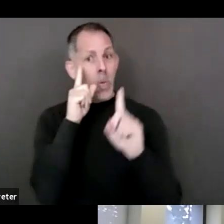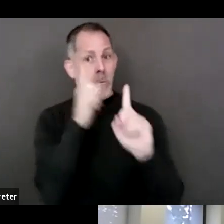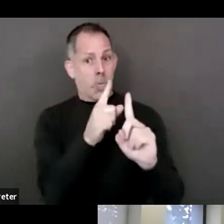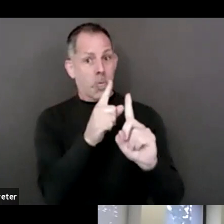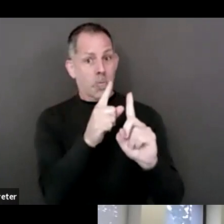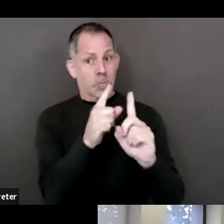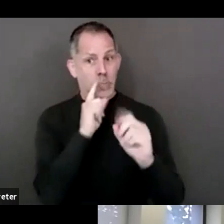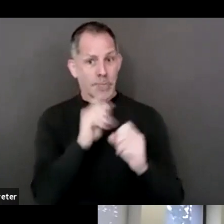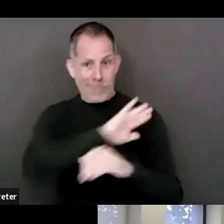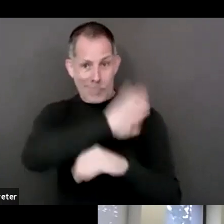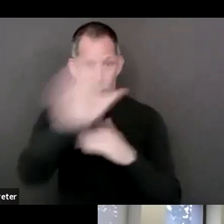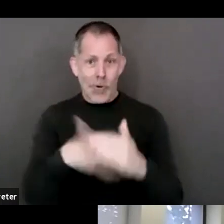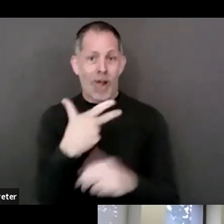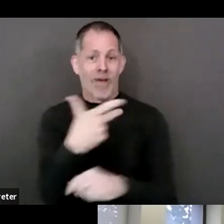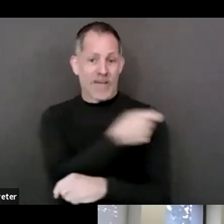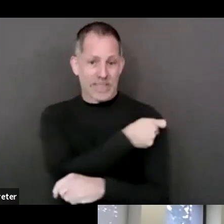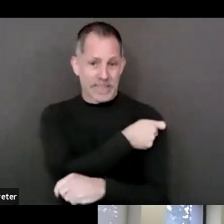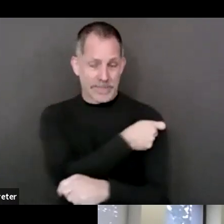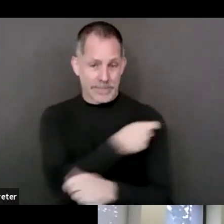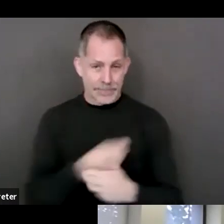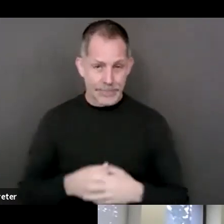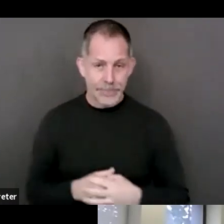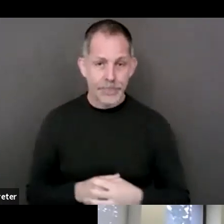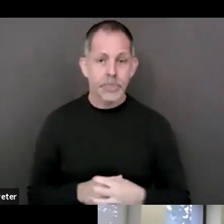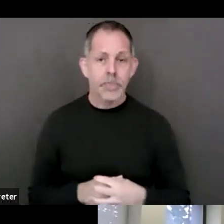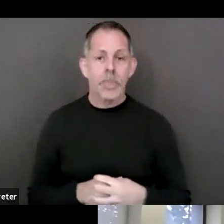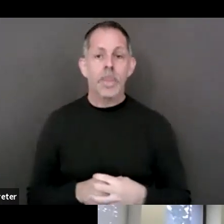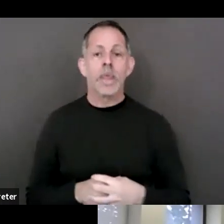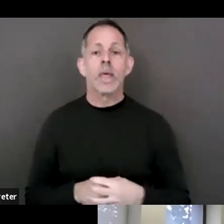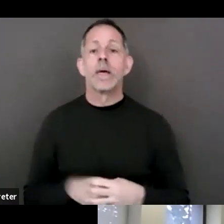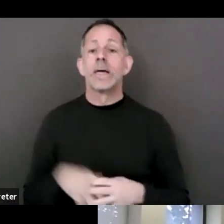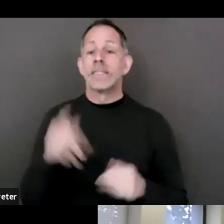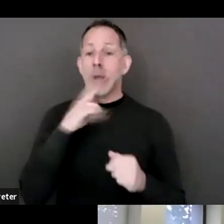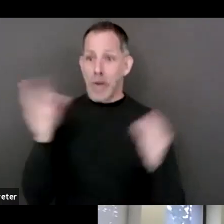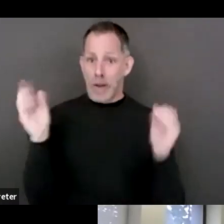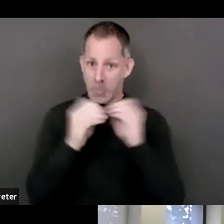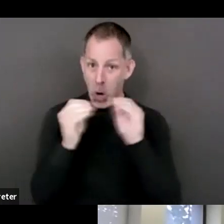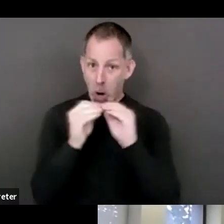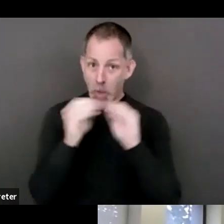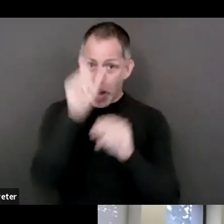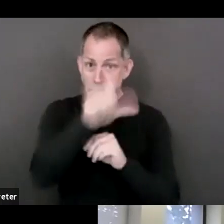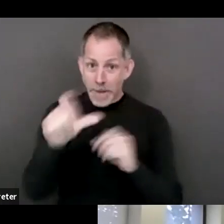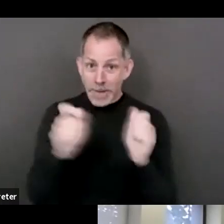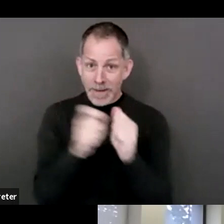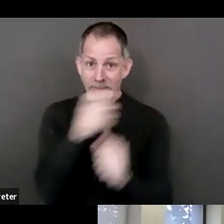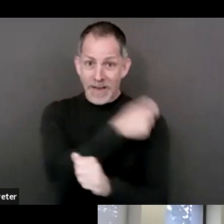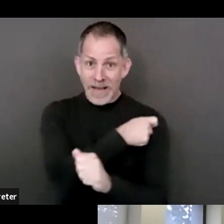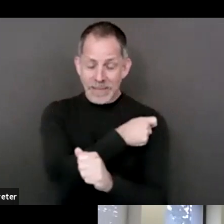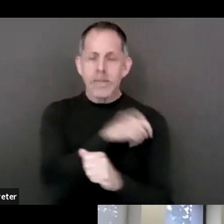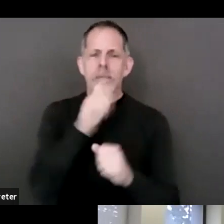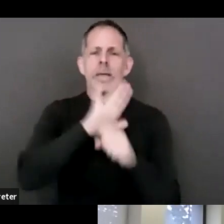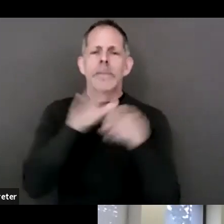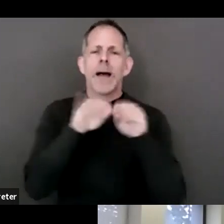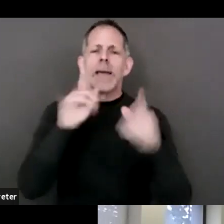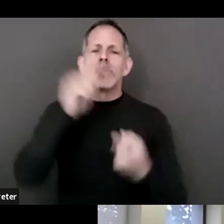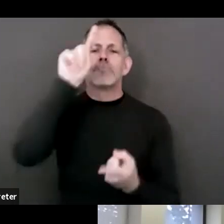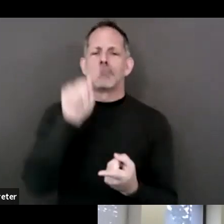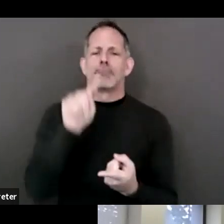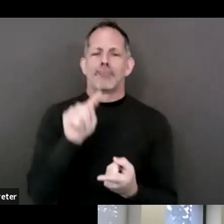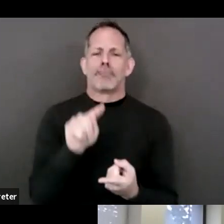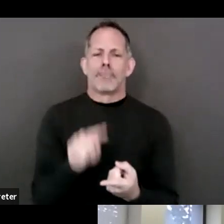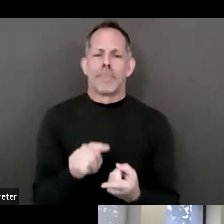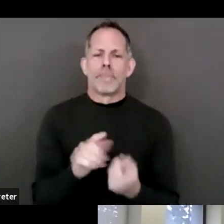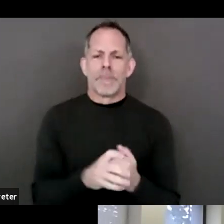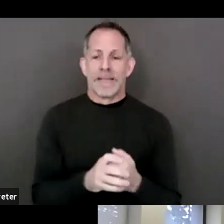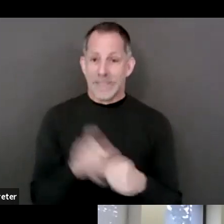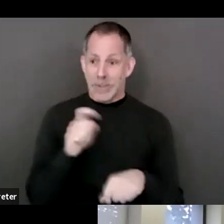aren't there yet, but we're getting closer every day. We just have to keep at it. If you're over 16, please sign up for a vaccine and help